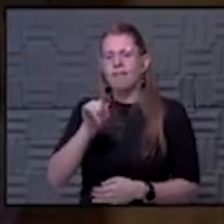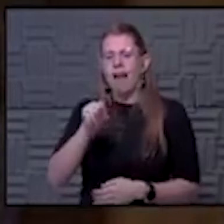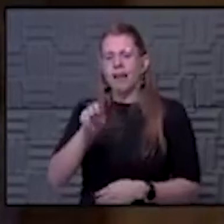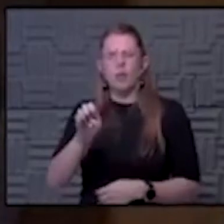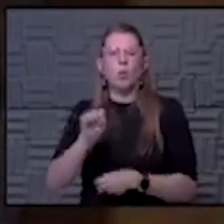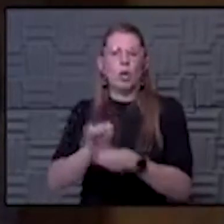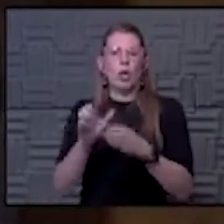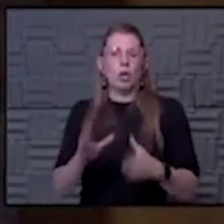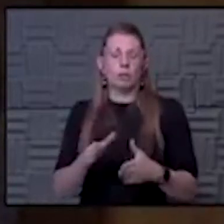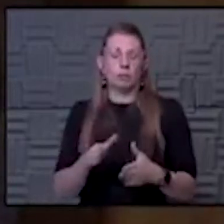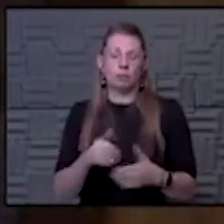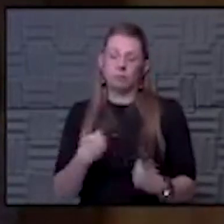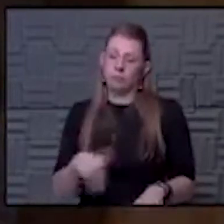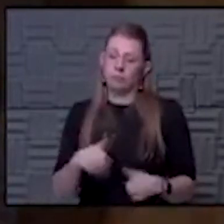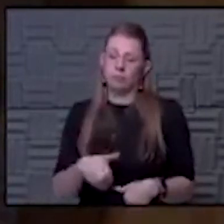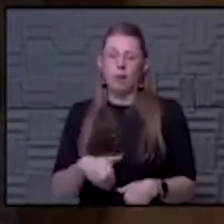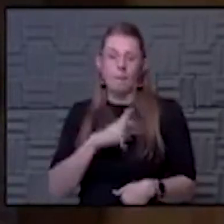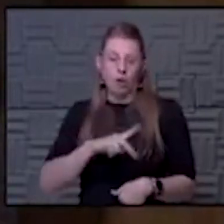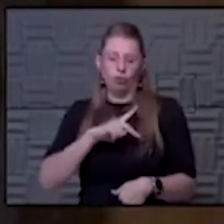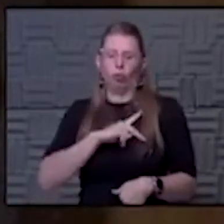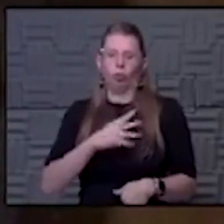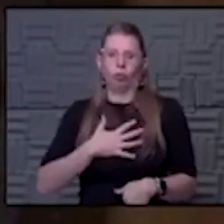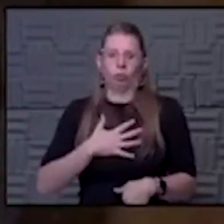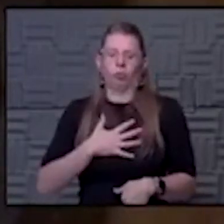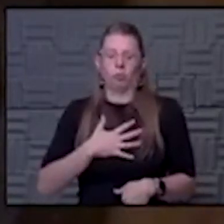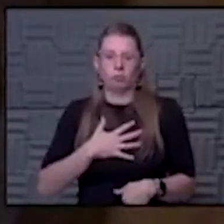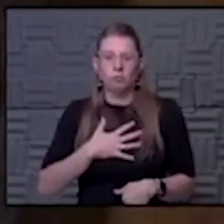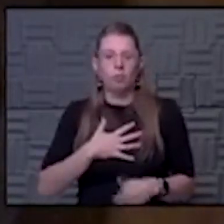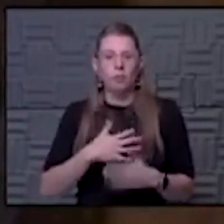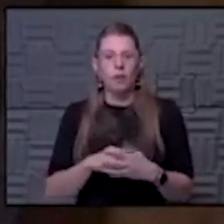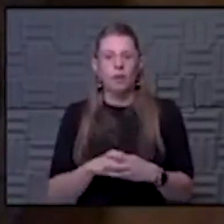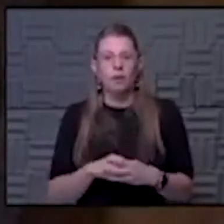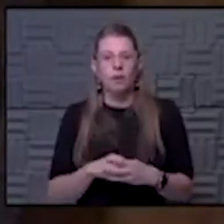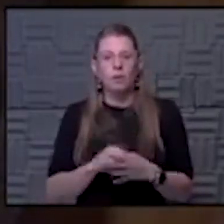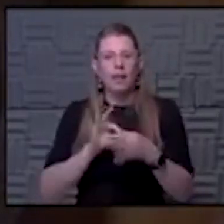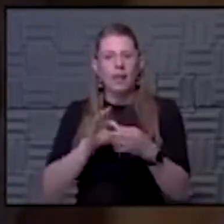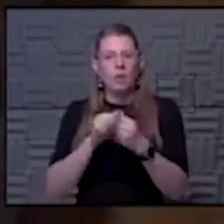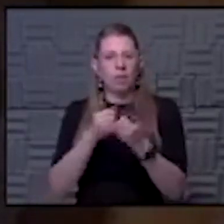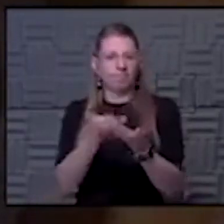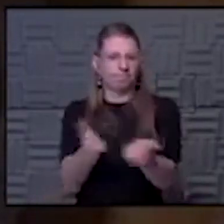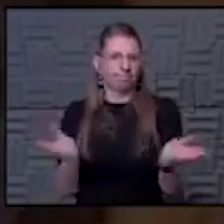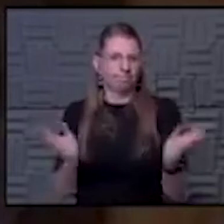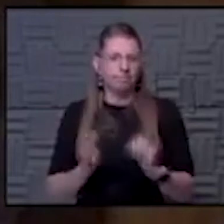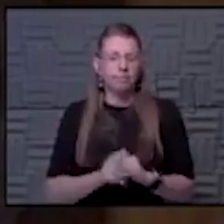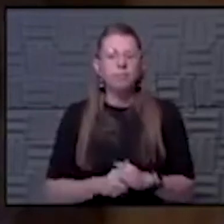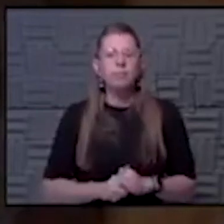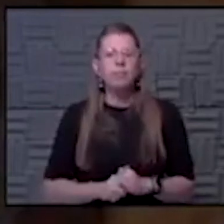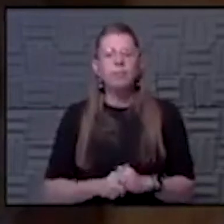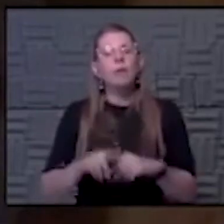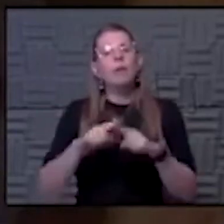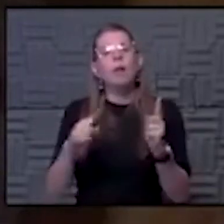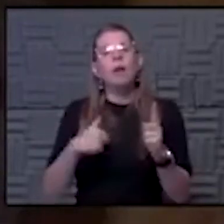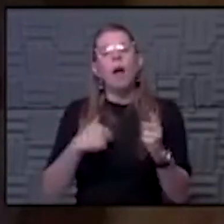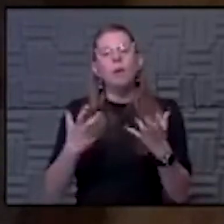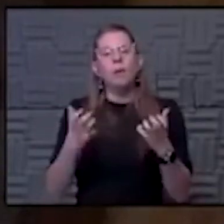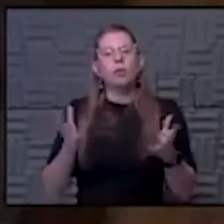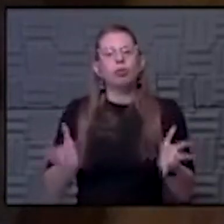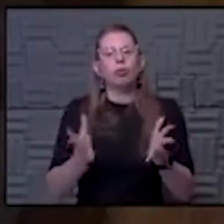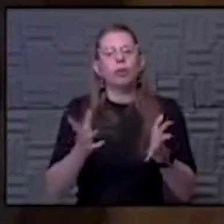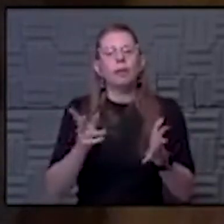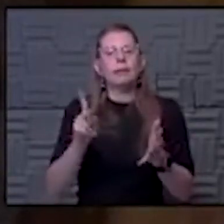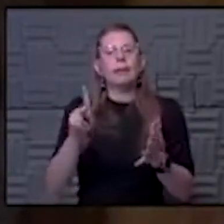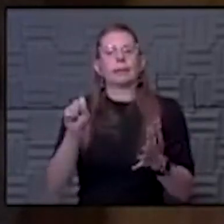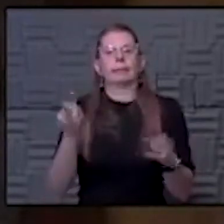I take this very personally when it comes to all of you. But I would just like to encourage